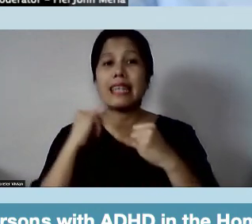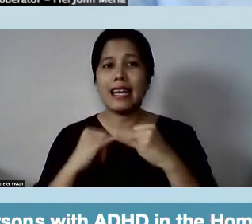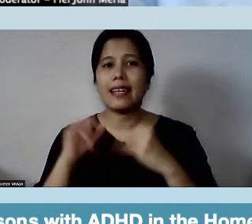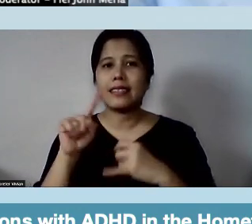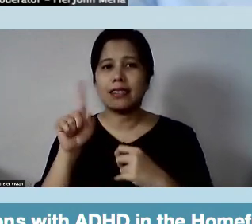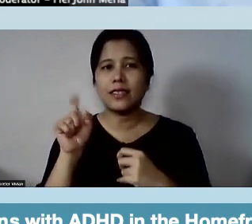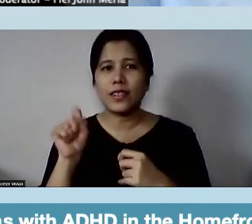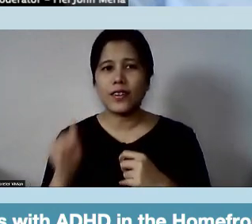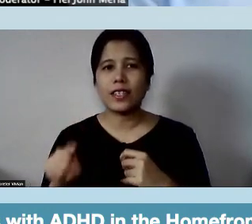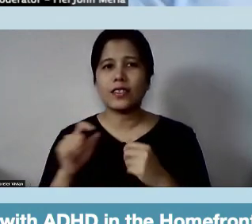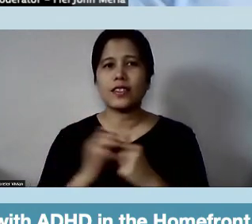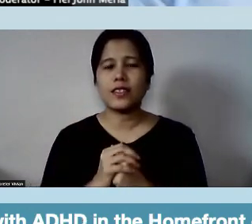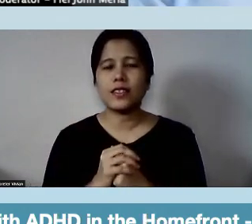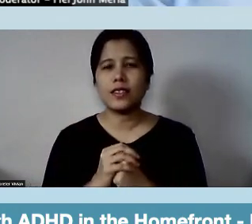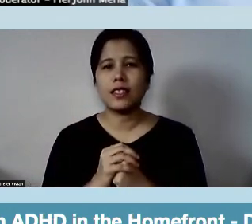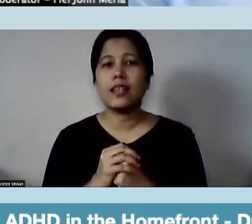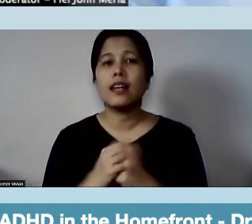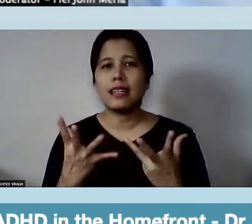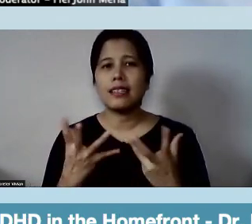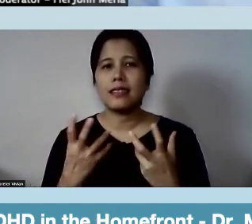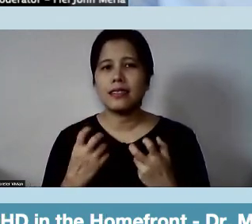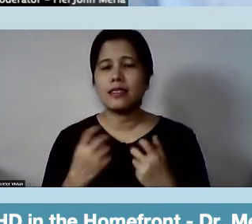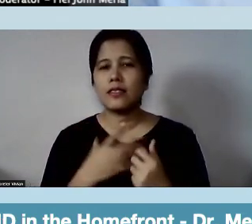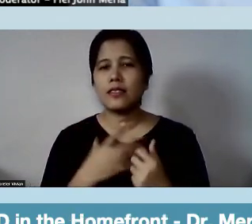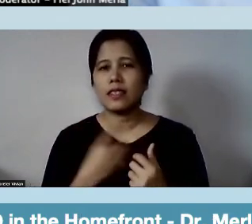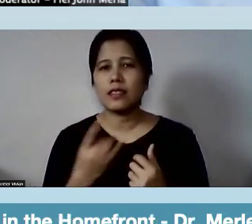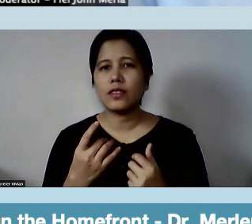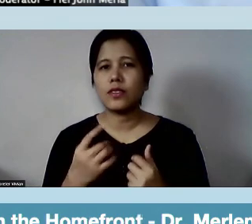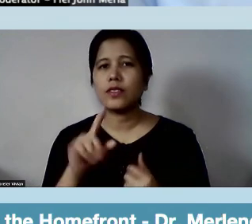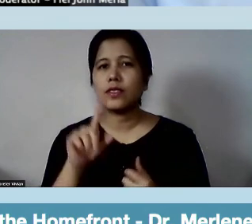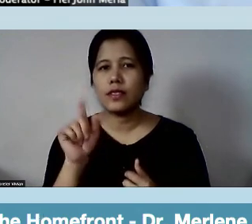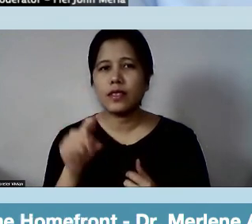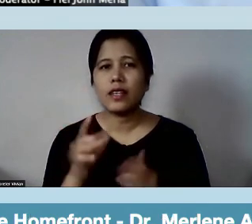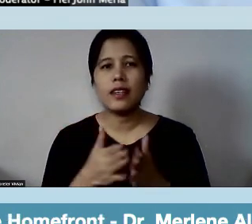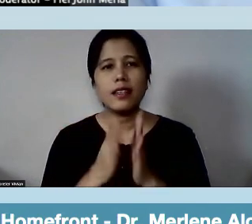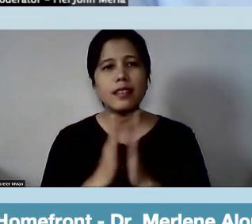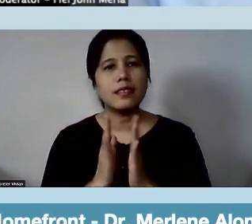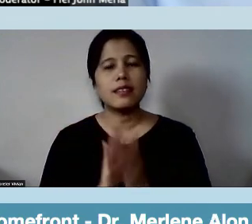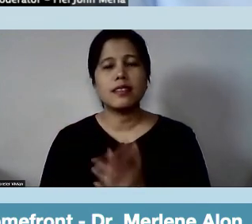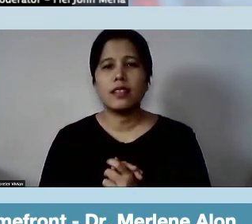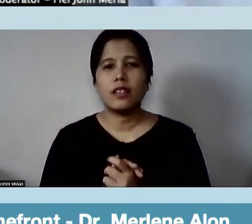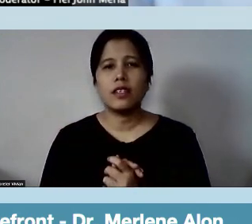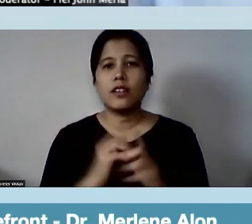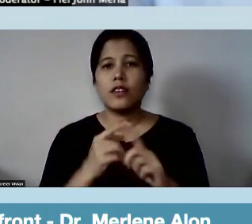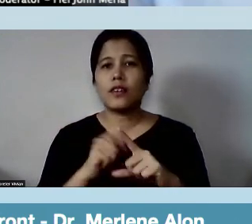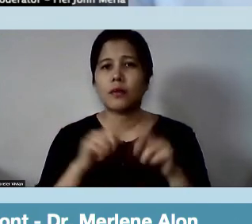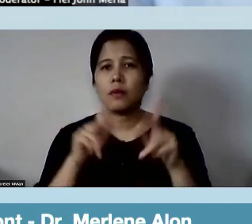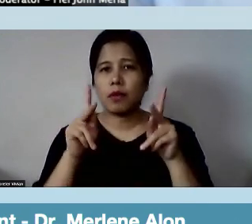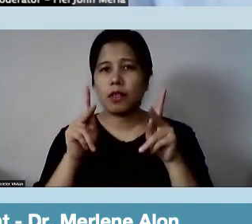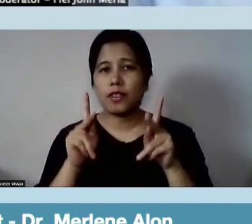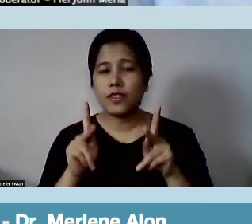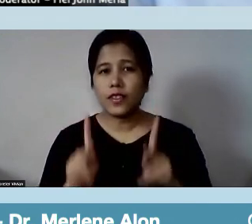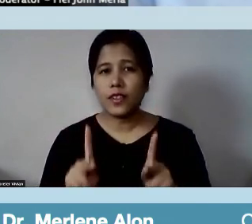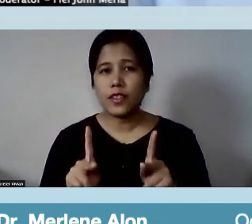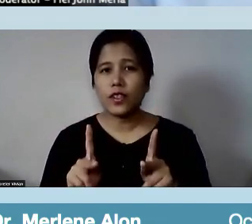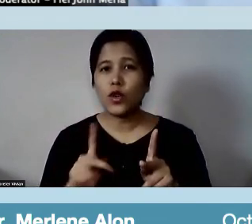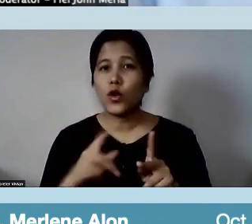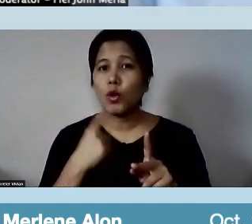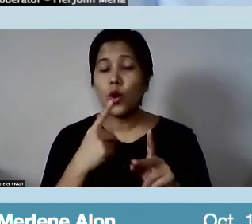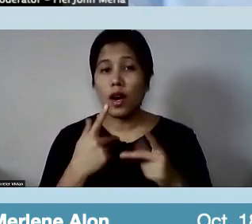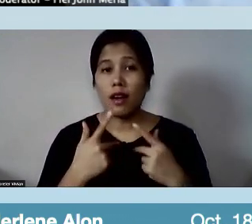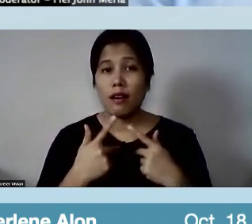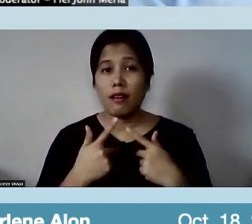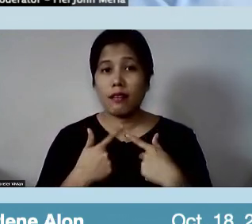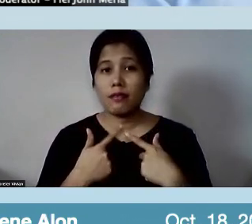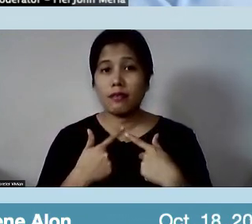that we'd like to post to you is from a person himself who has a condition. His